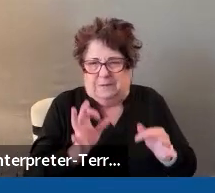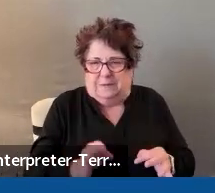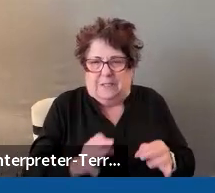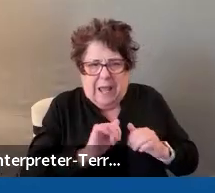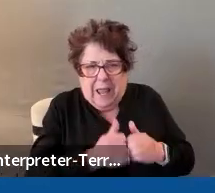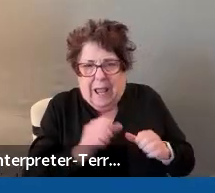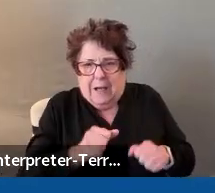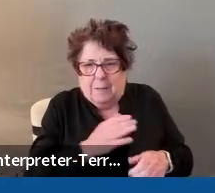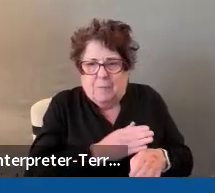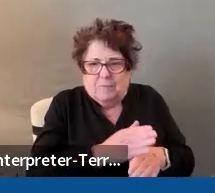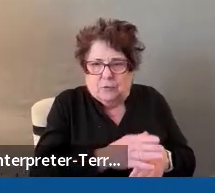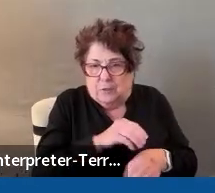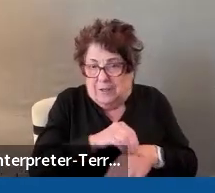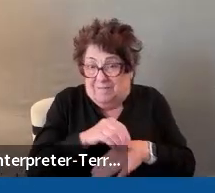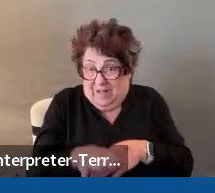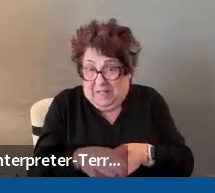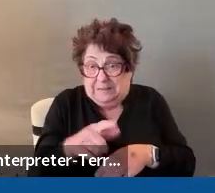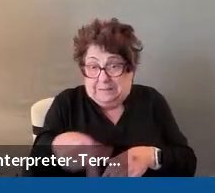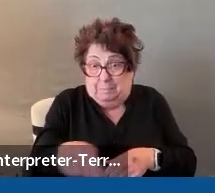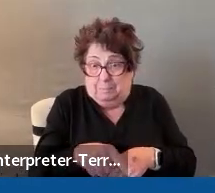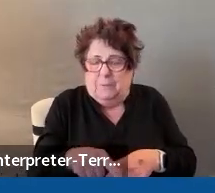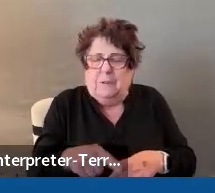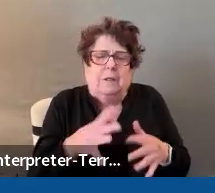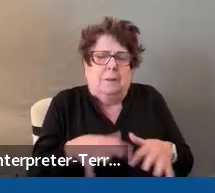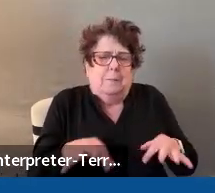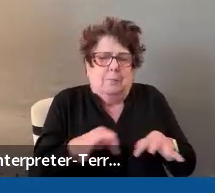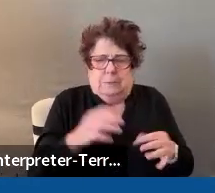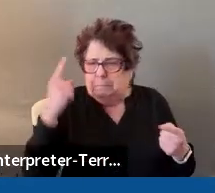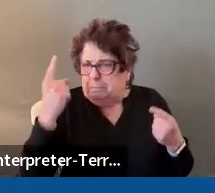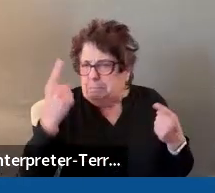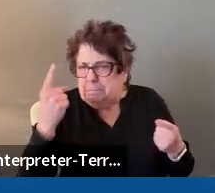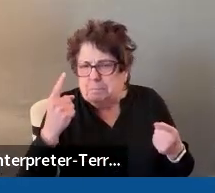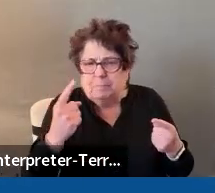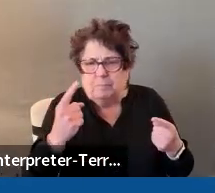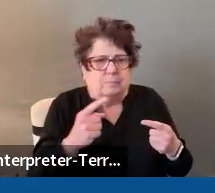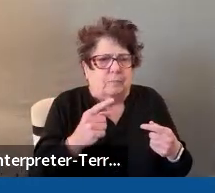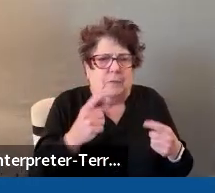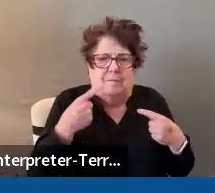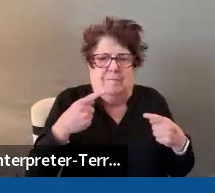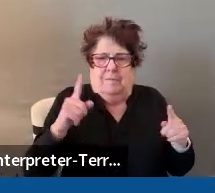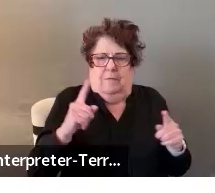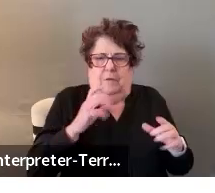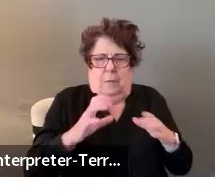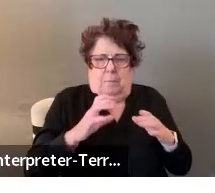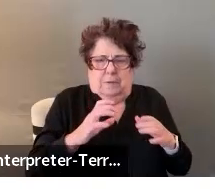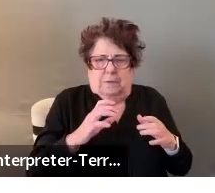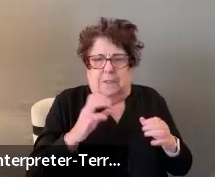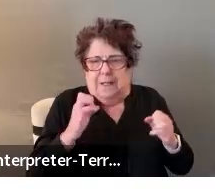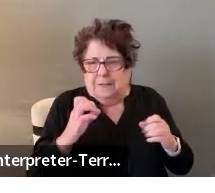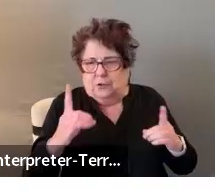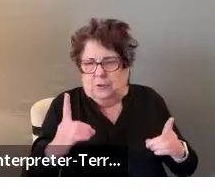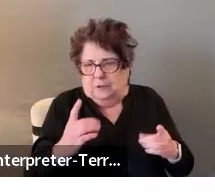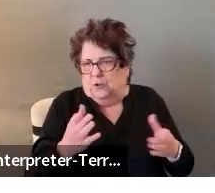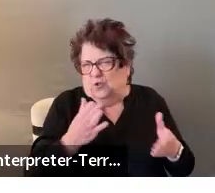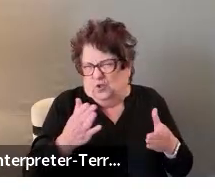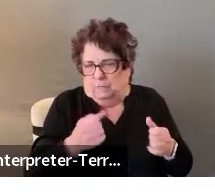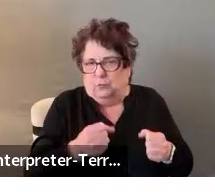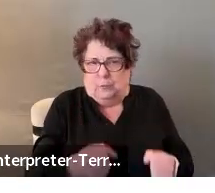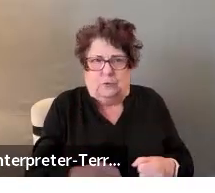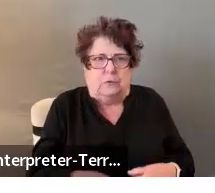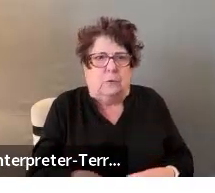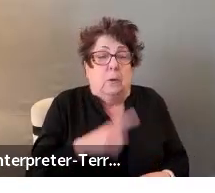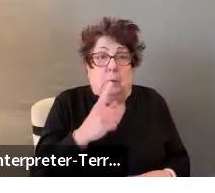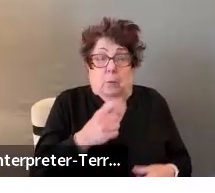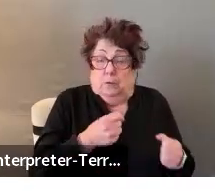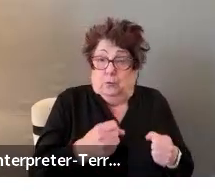important to consider effective communication, education, and service strategies. One strategy is to ensure